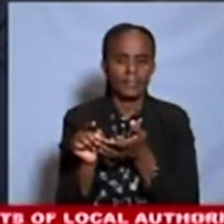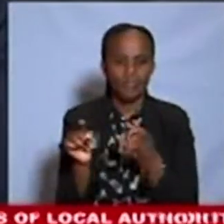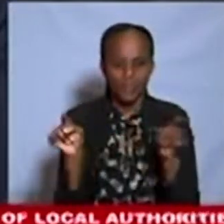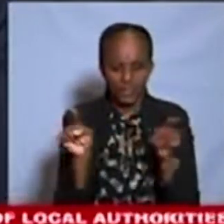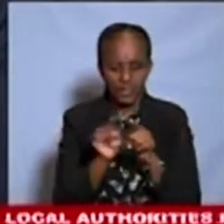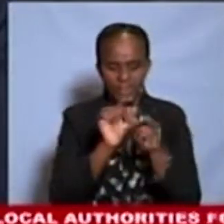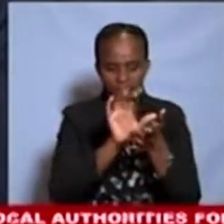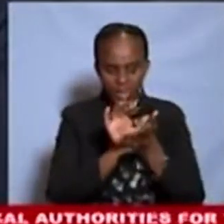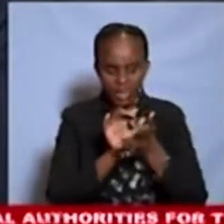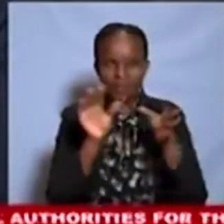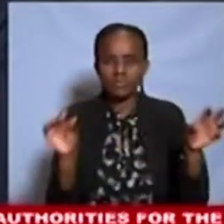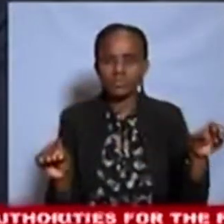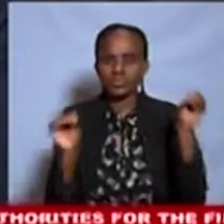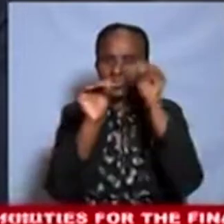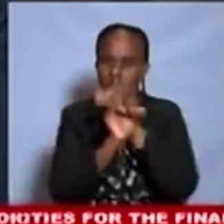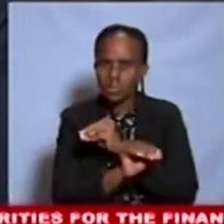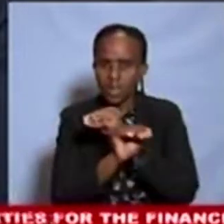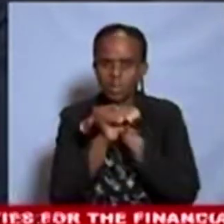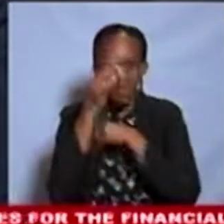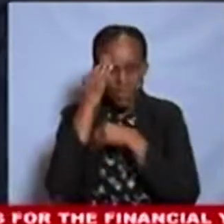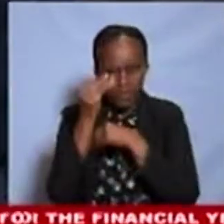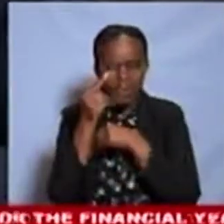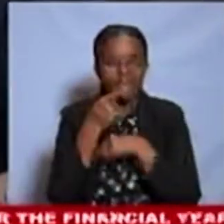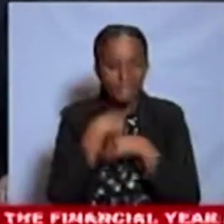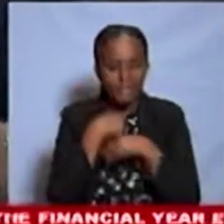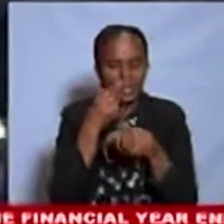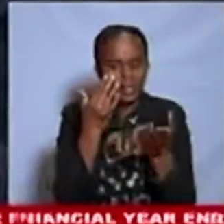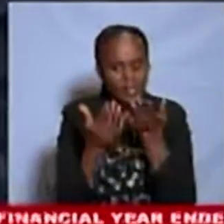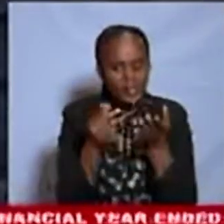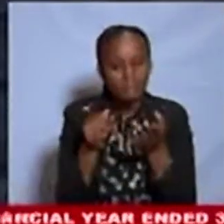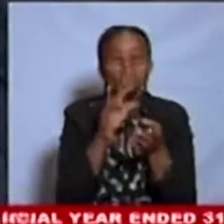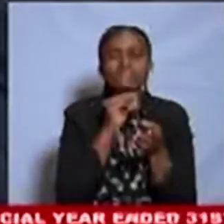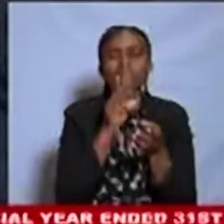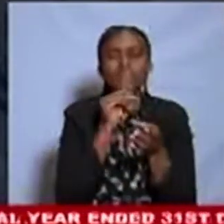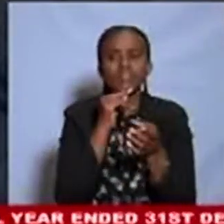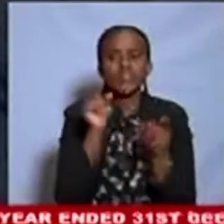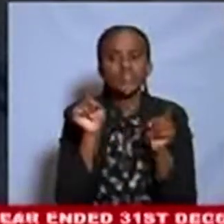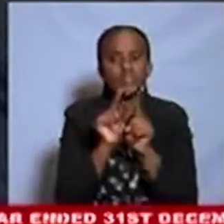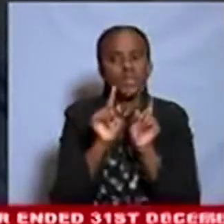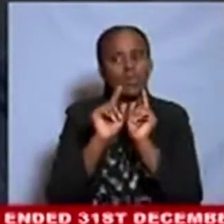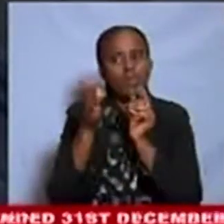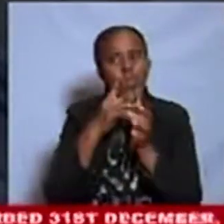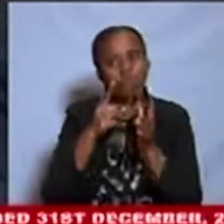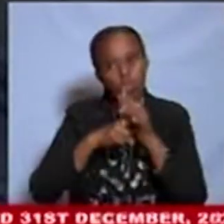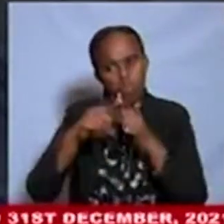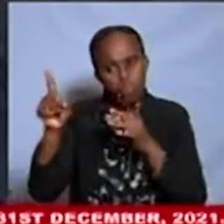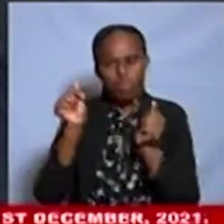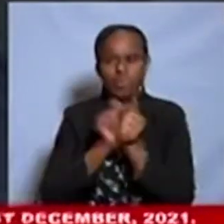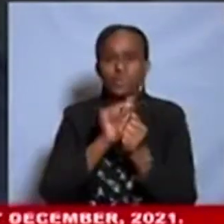swap. That's why maybe this gentleman had to go with that 7,000.